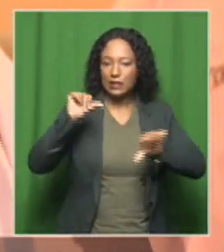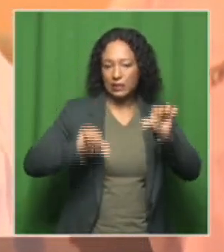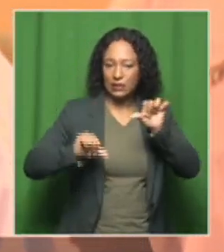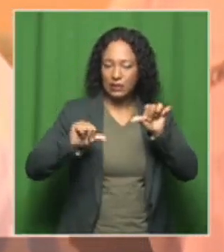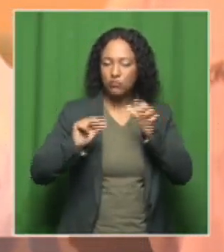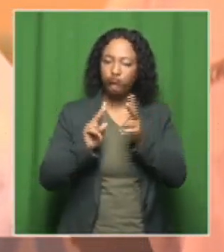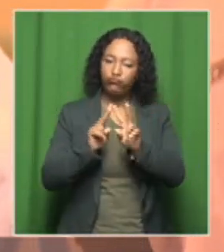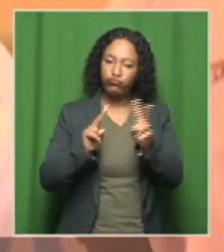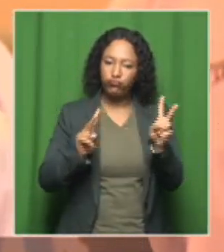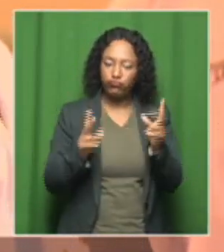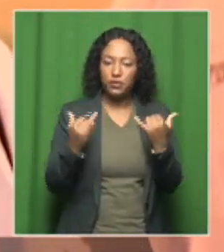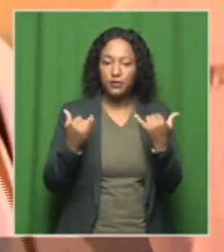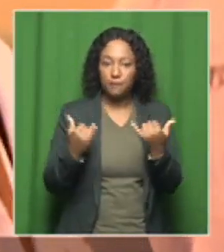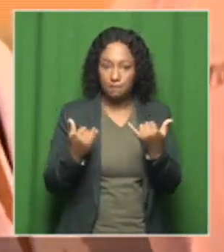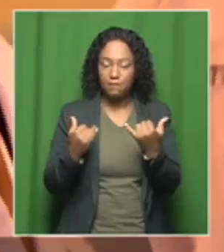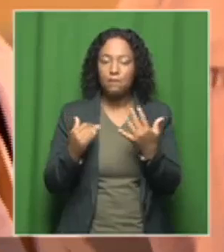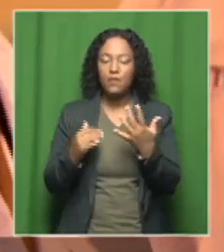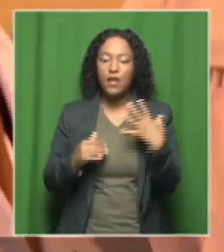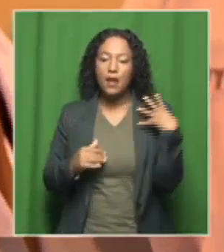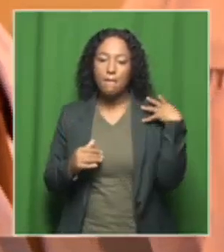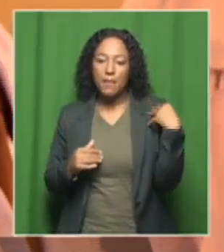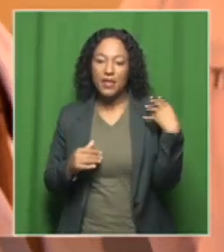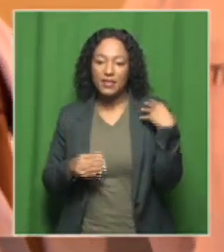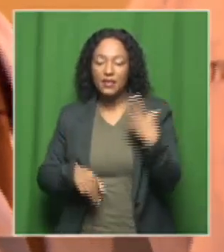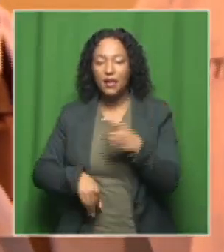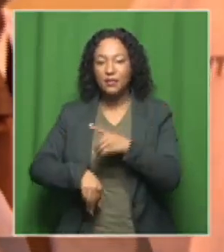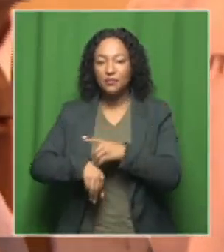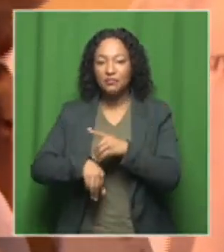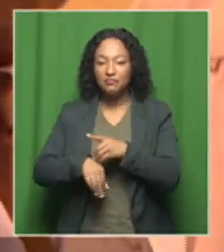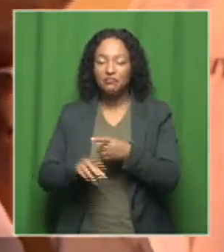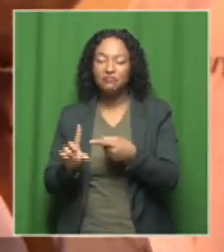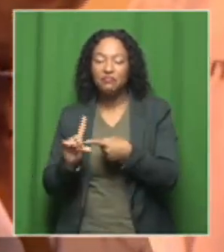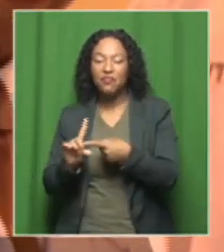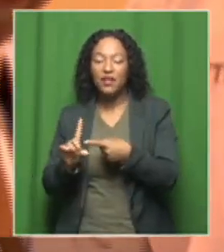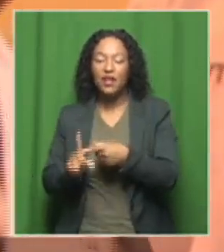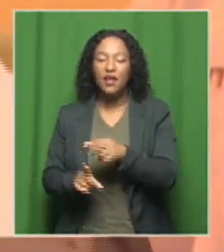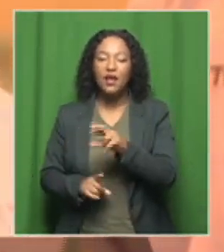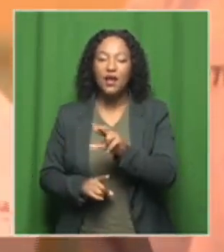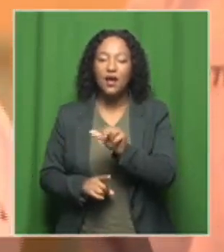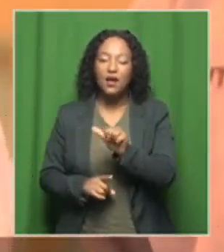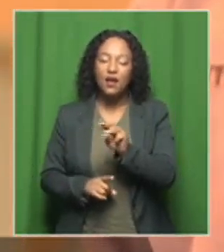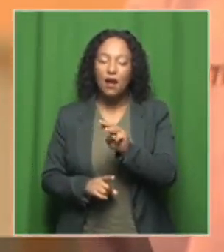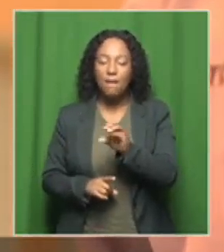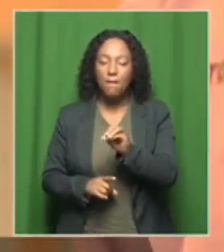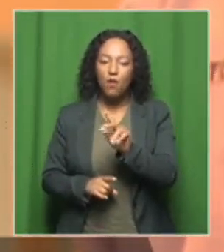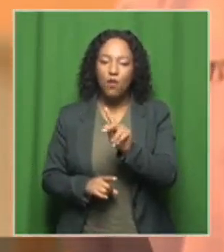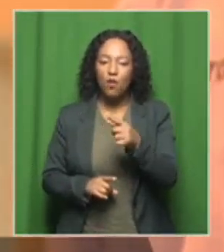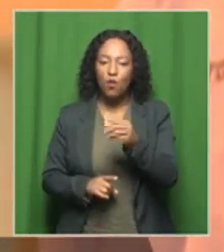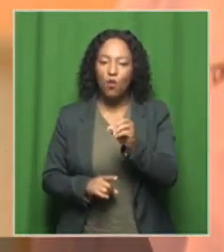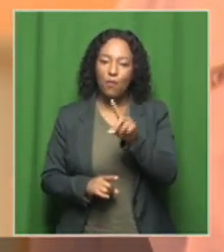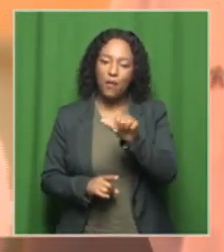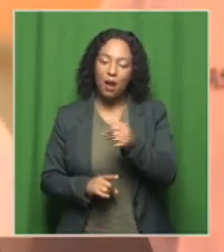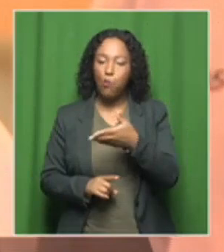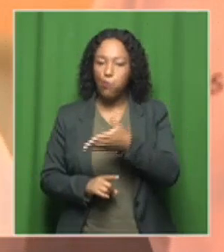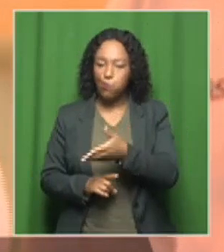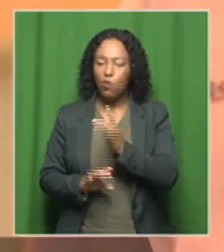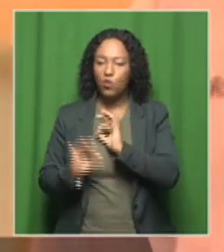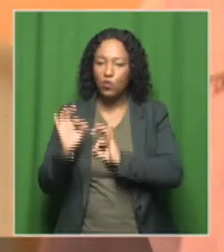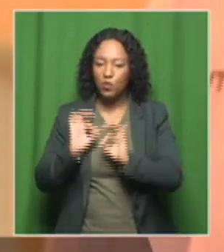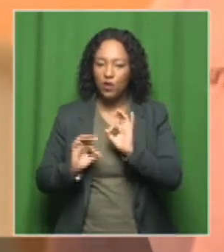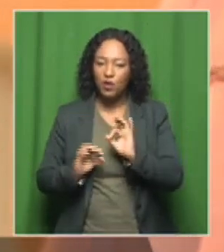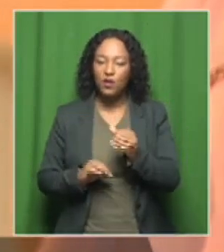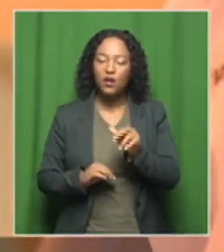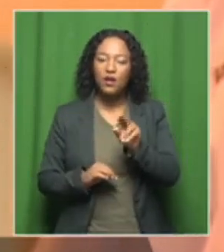to invite into the conversation now Minister Hosien Soramokgopa, who will give us a sense of government's role where some of these entities are concerned. We see